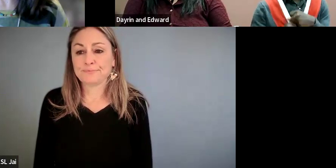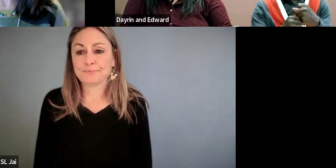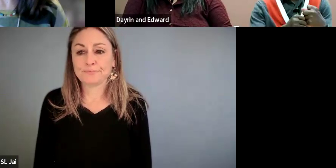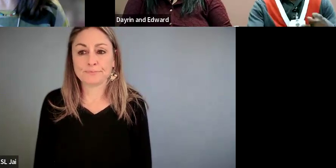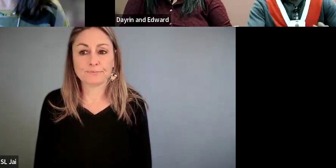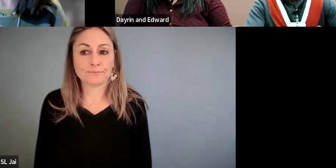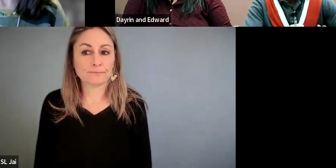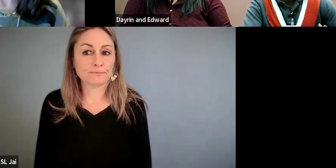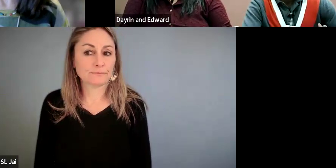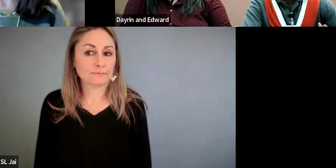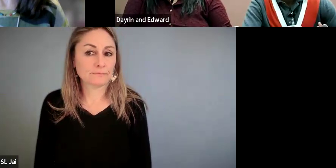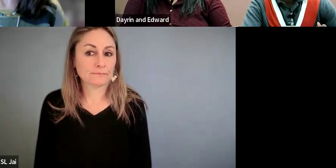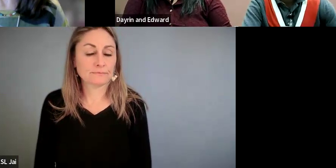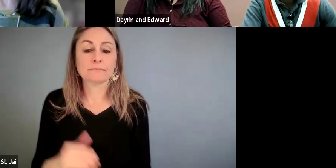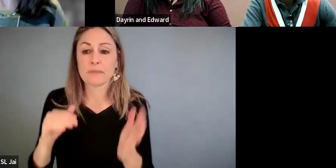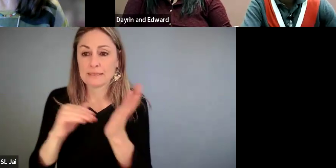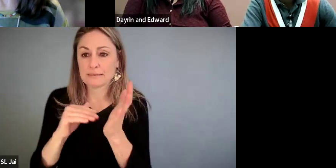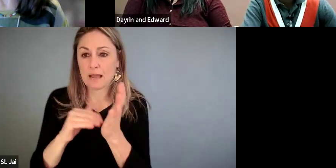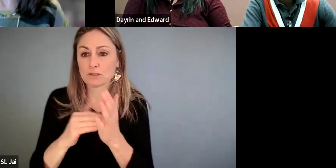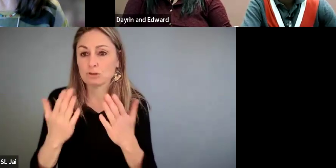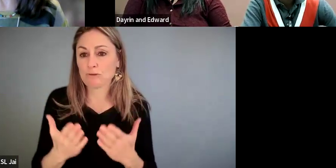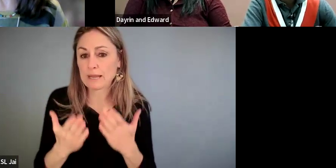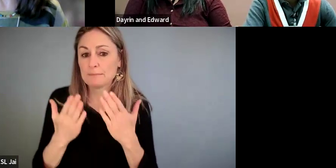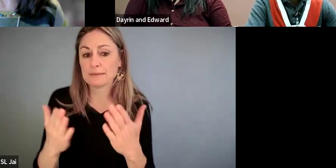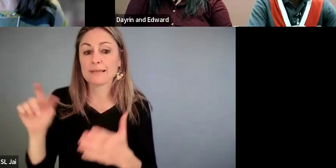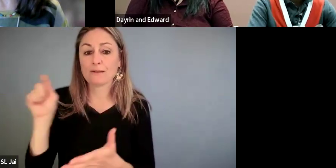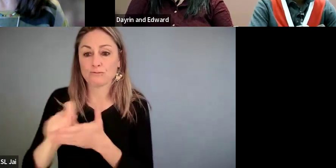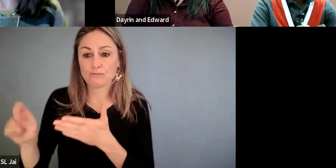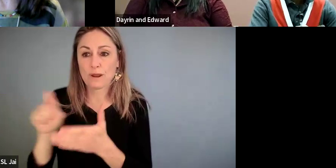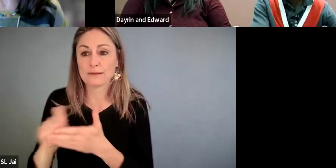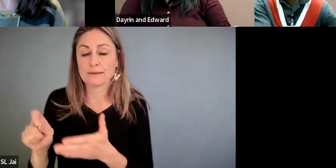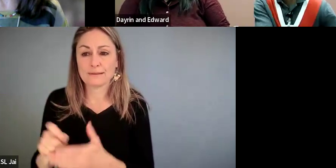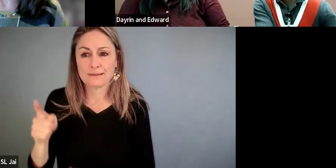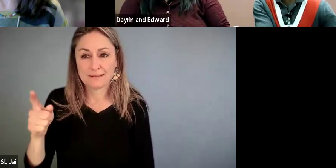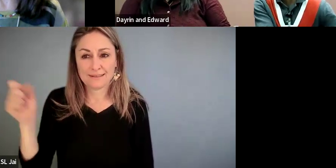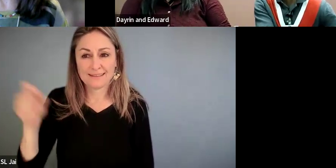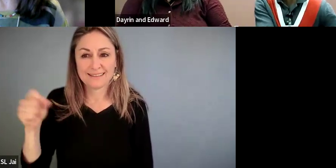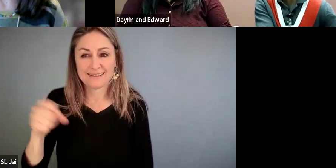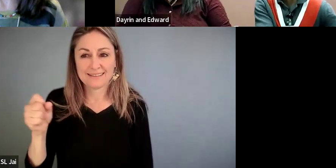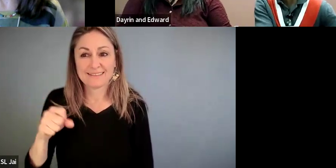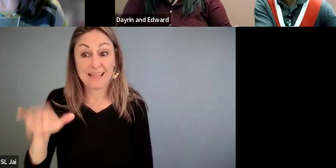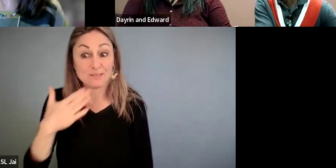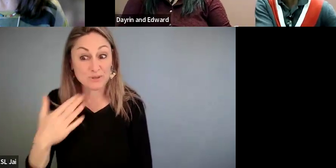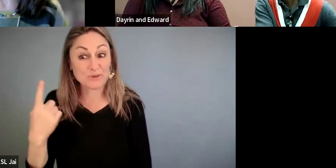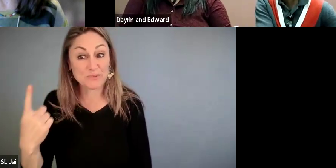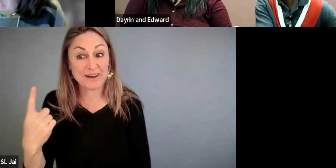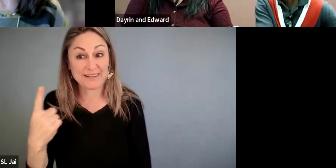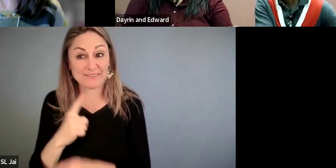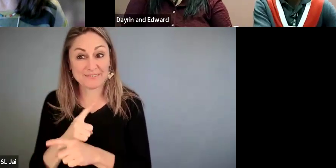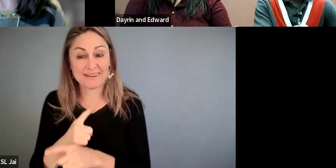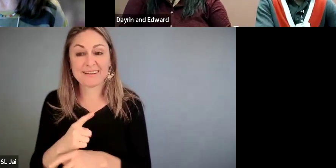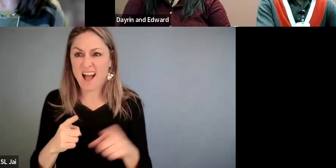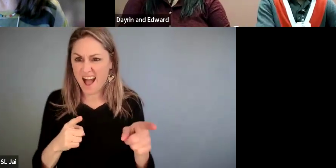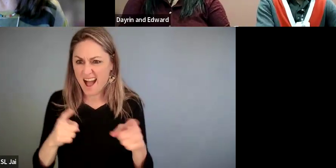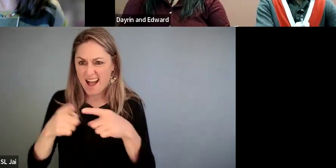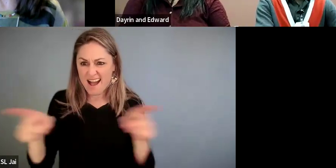Um, doctor recommendations and writing, that's really good. that's the good one, right? Yeah, they are doing